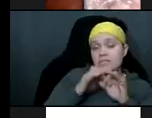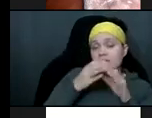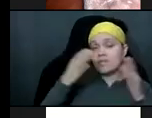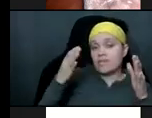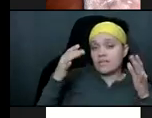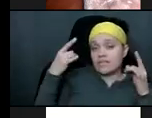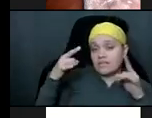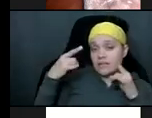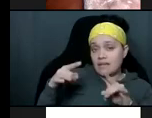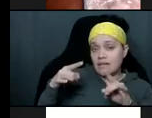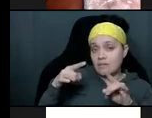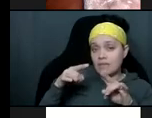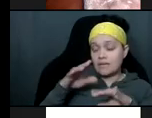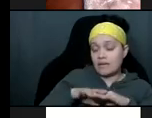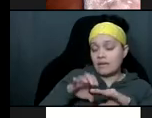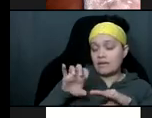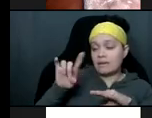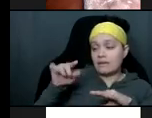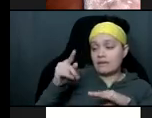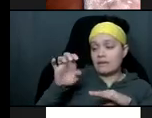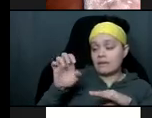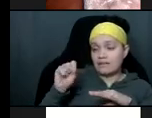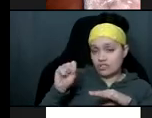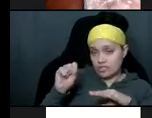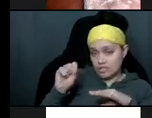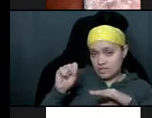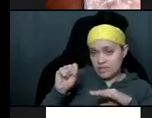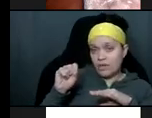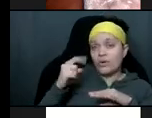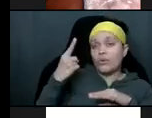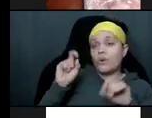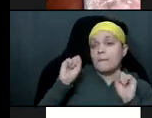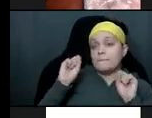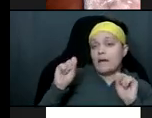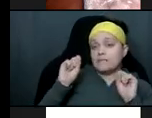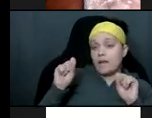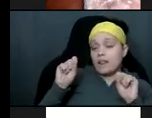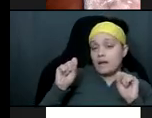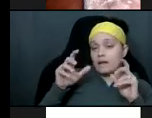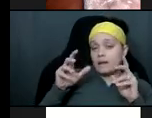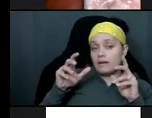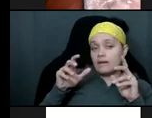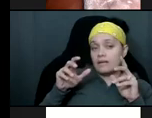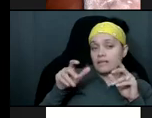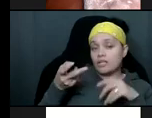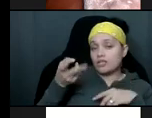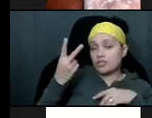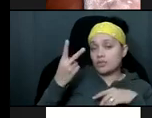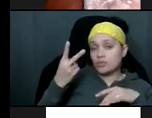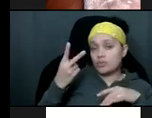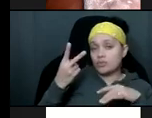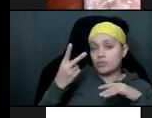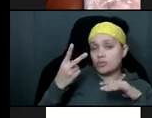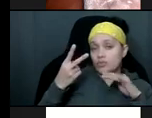happen at the edges. So one possibility is that there are two